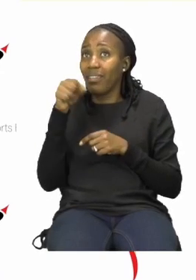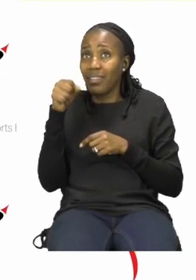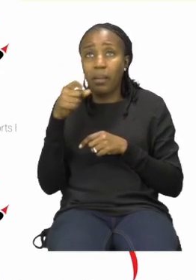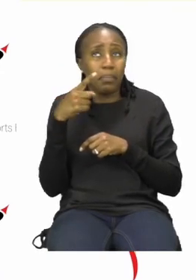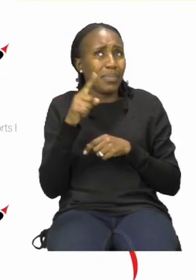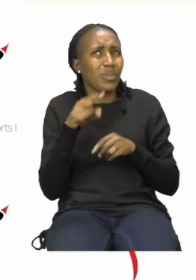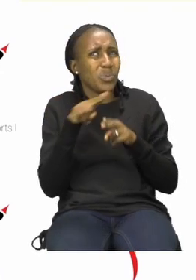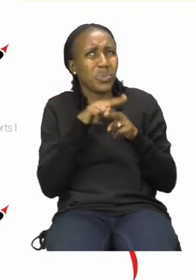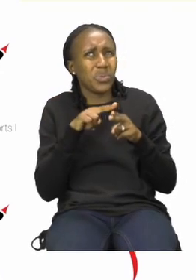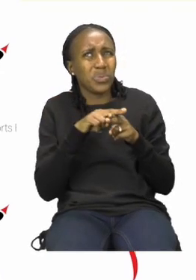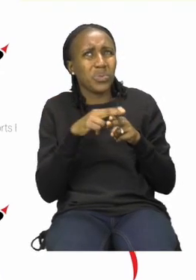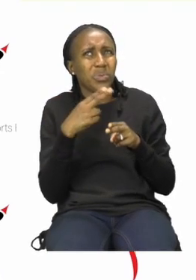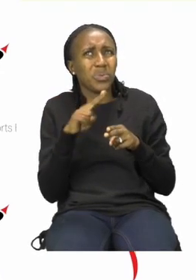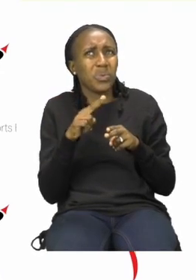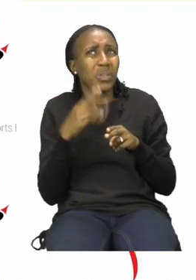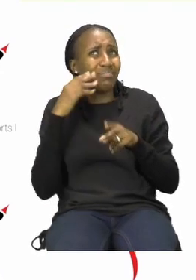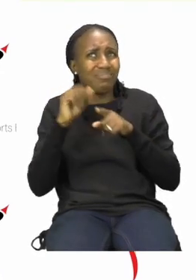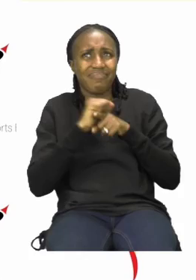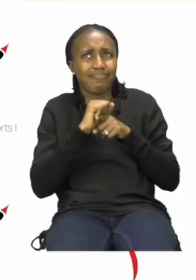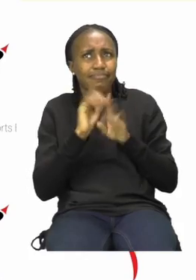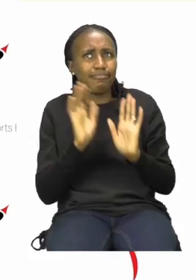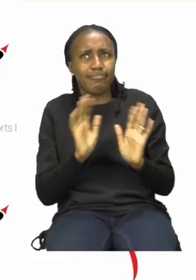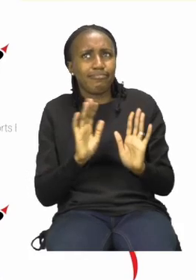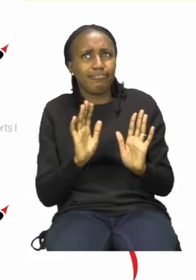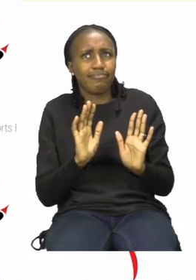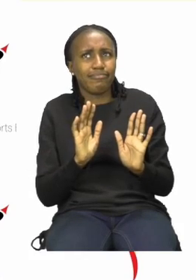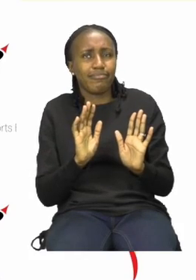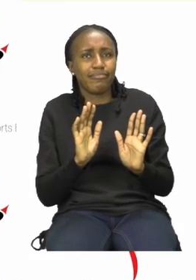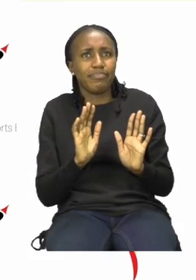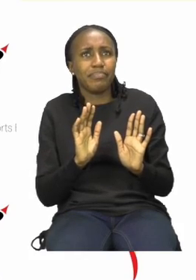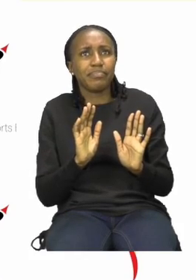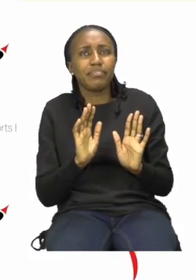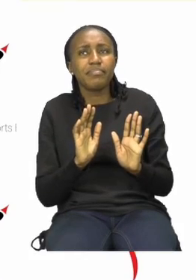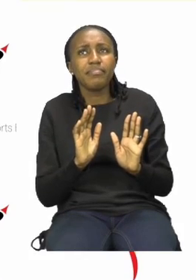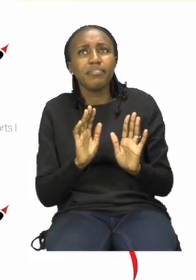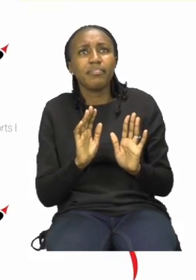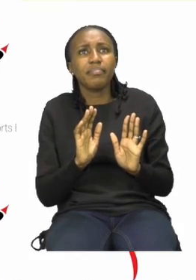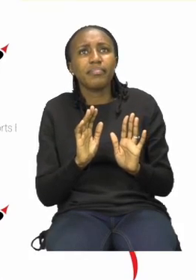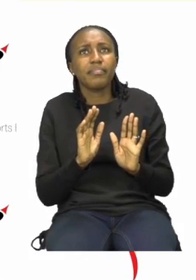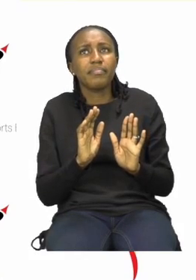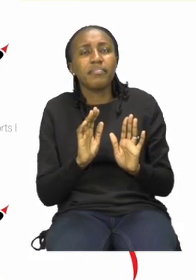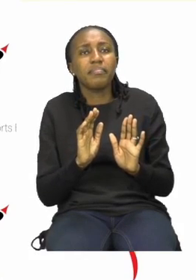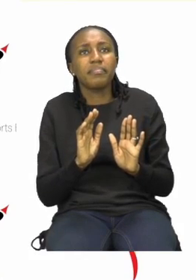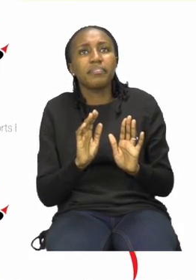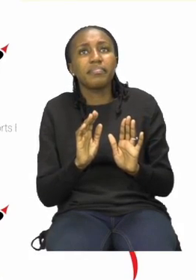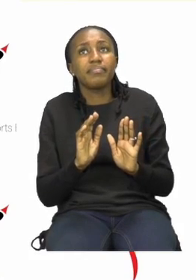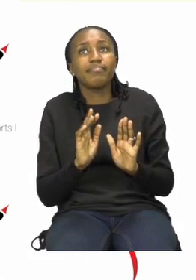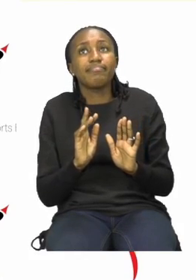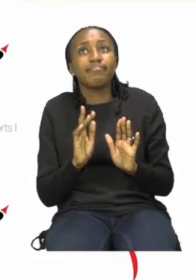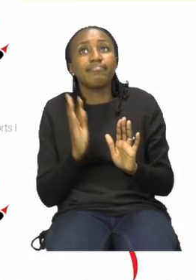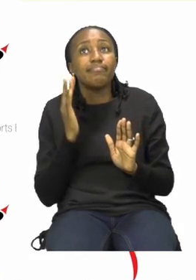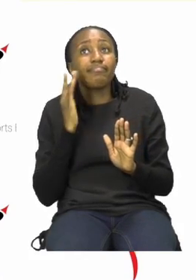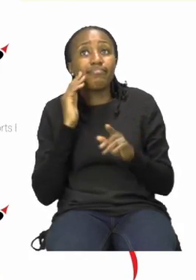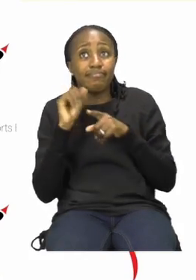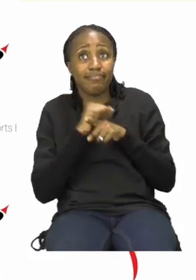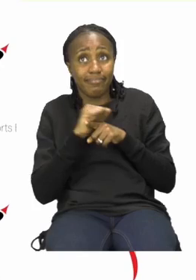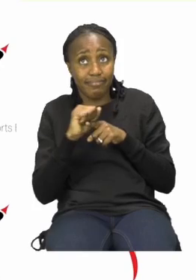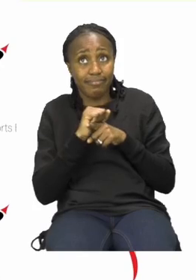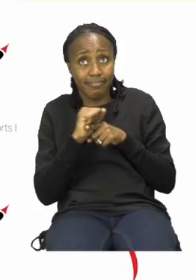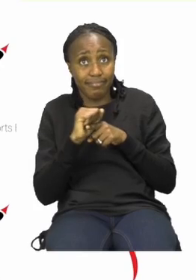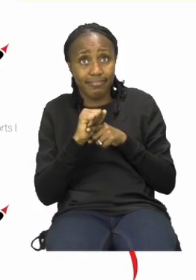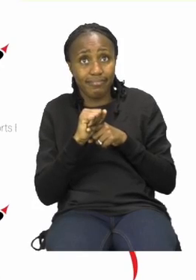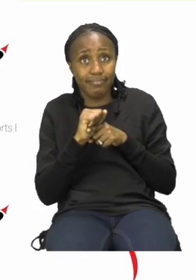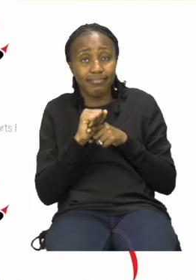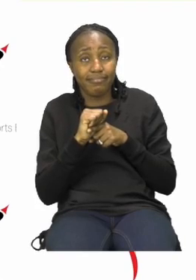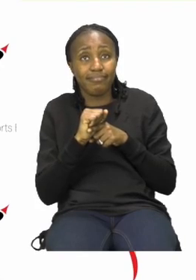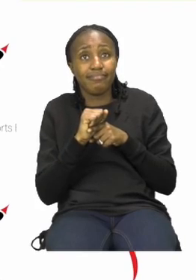for kendo, for kata practice. So when the samurai trained with the sword,